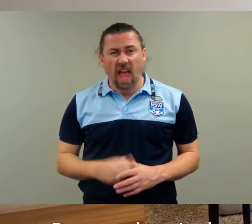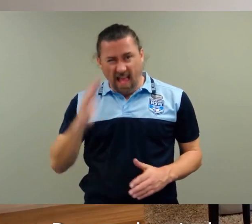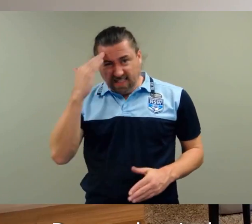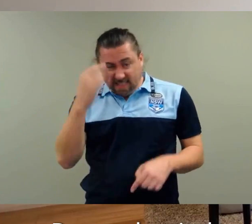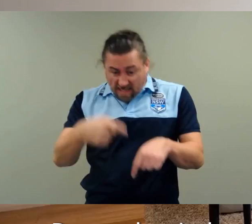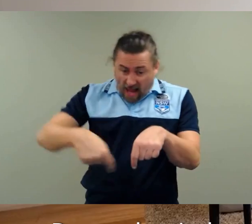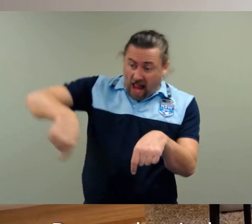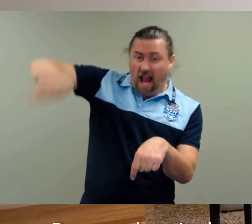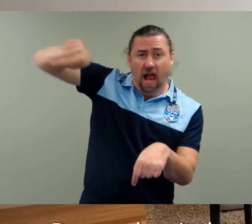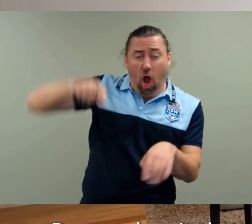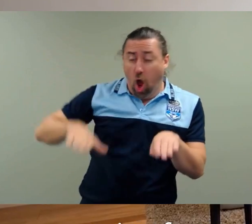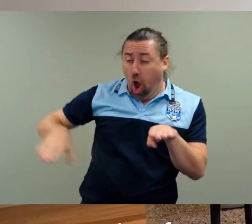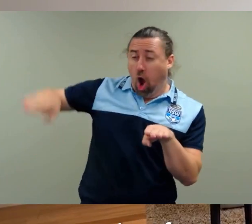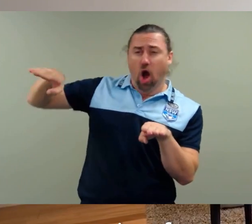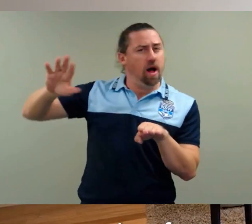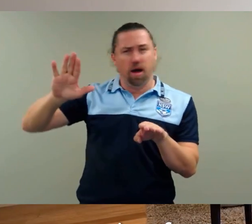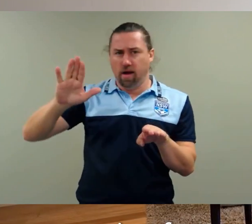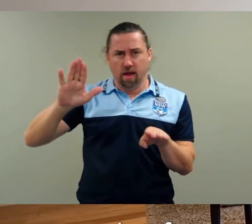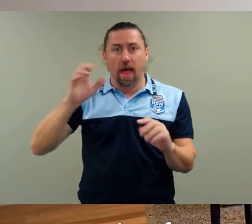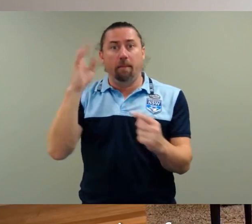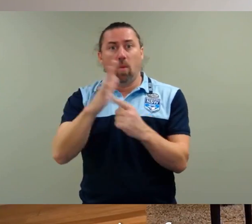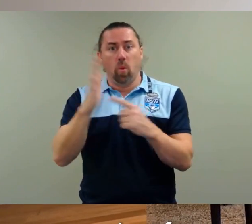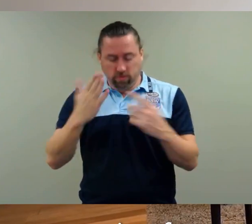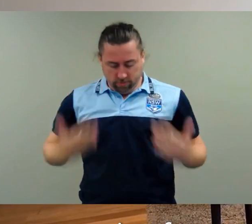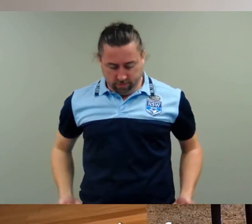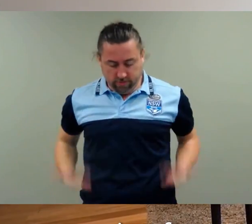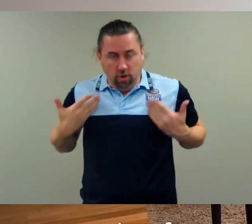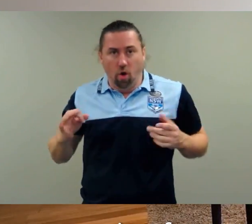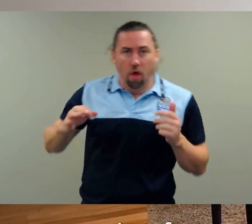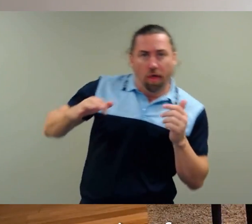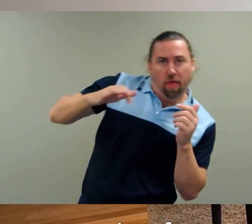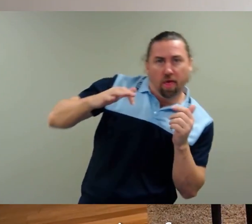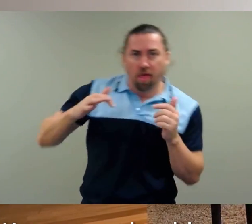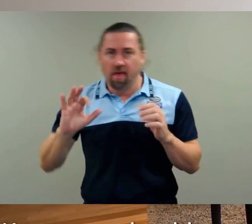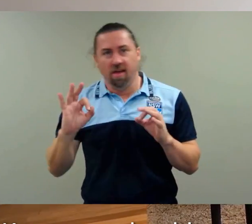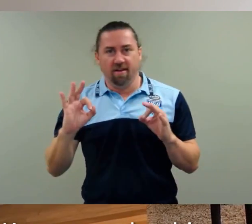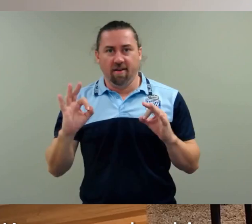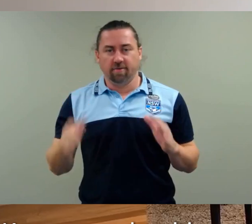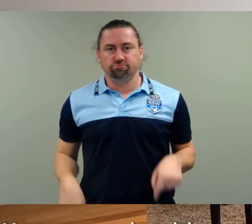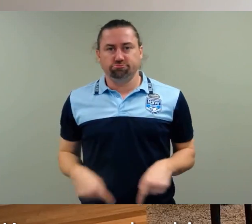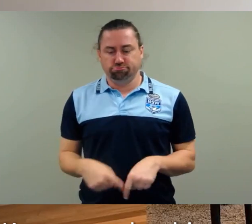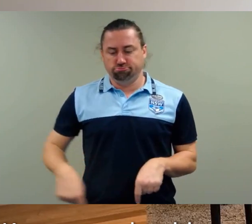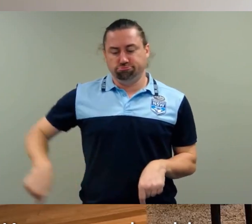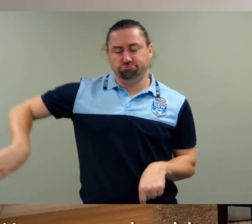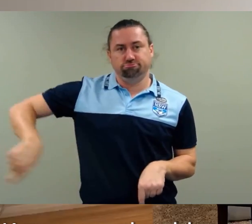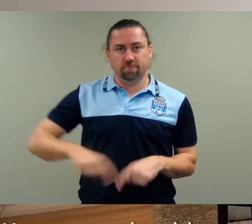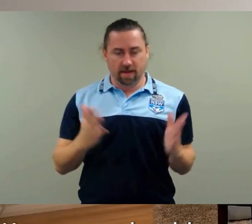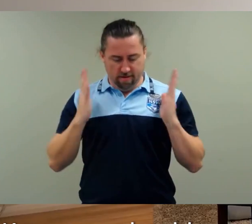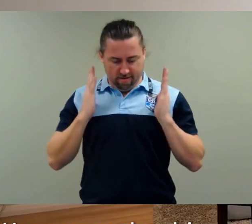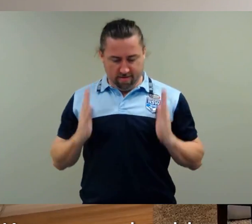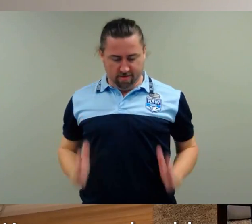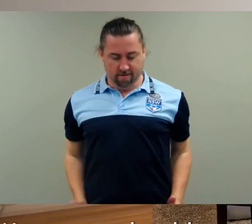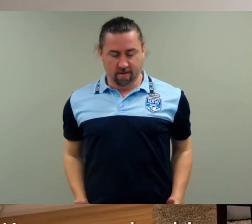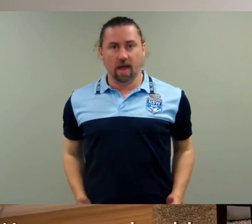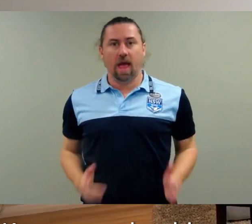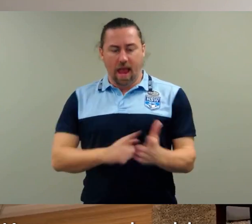matter how high your leg can go, just focus on not moving your upper body. Keep your shoulders over your hips